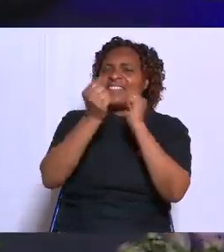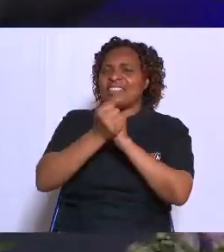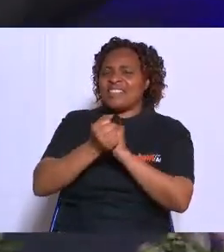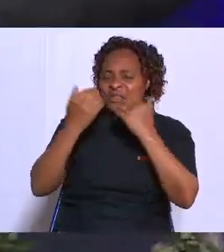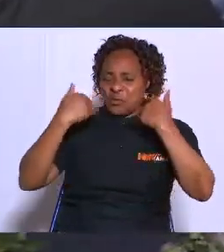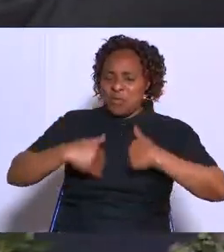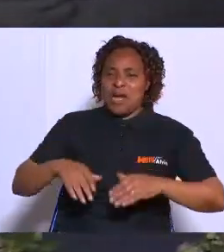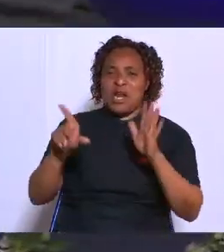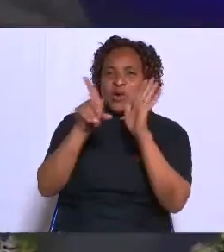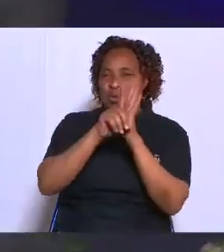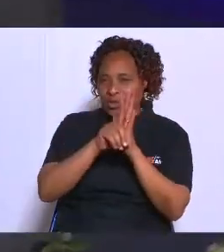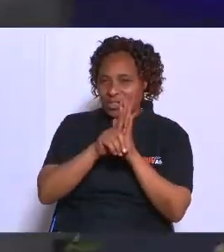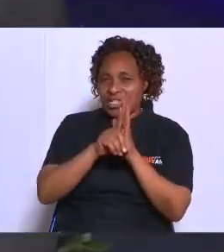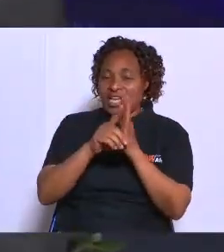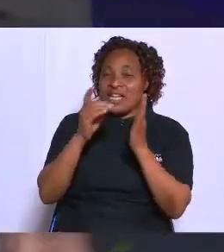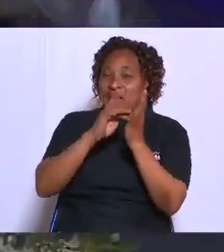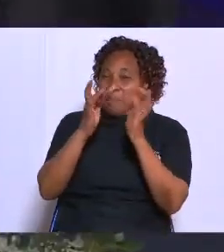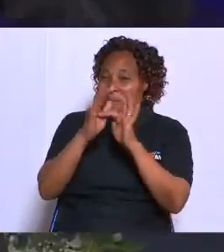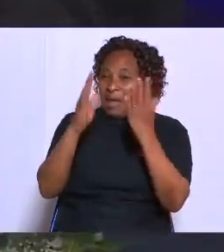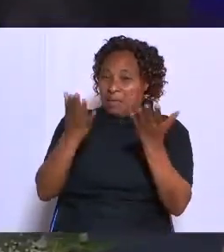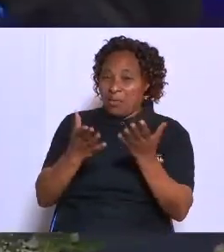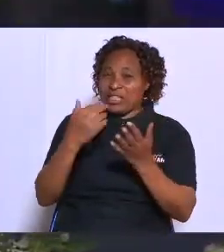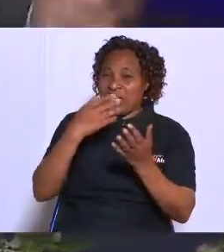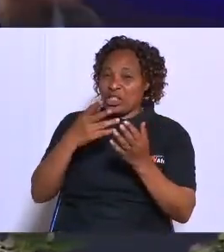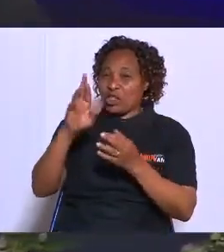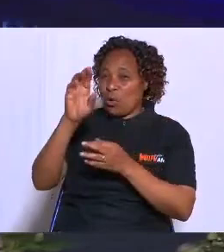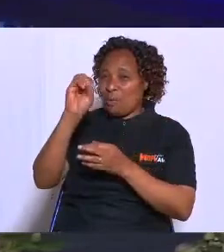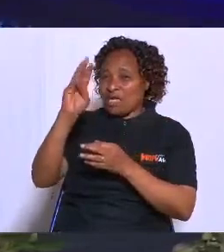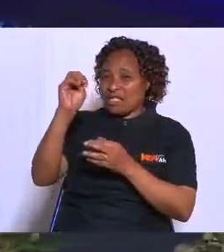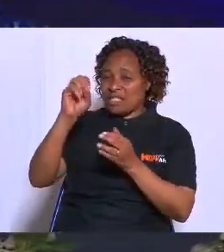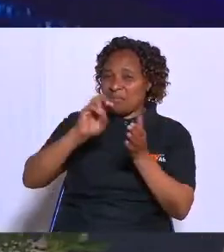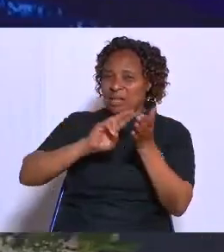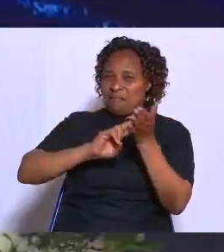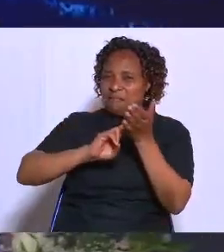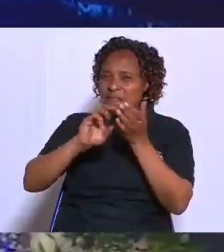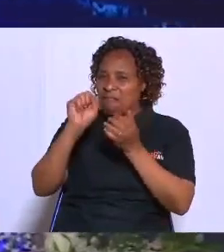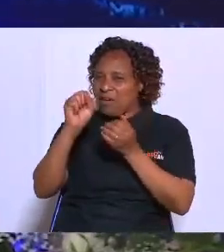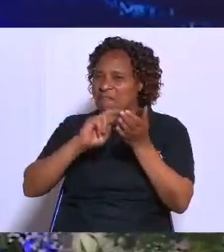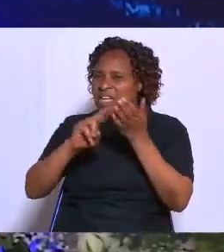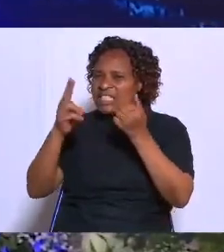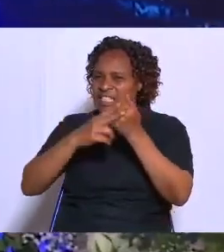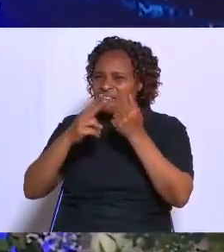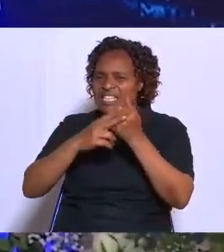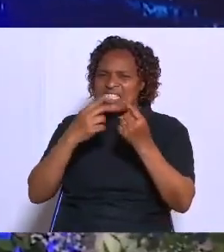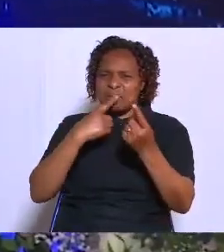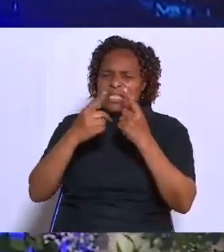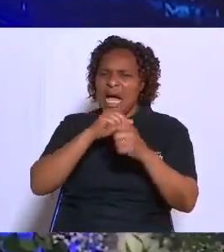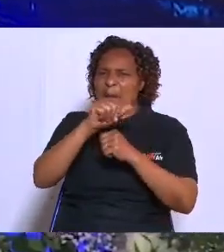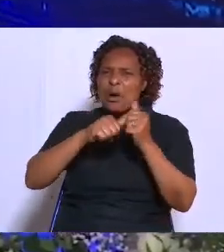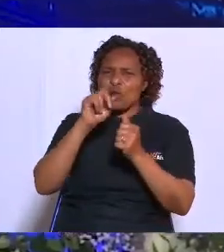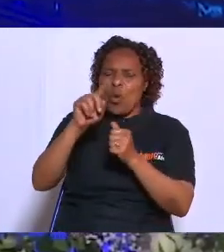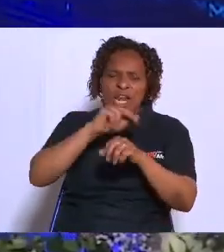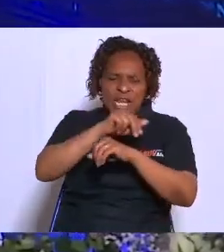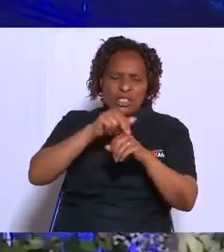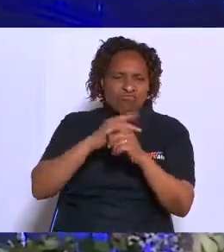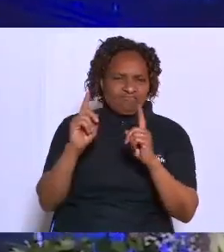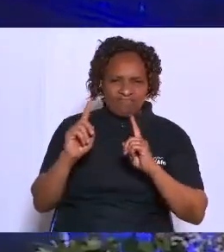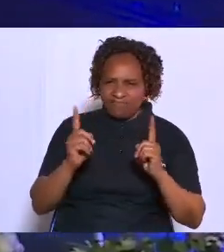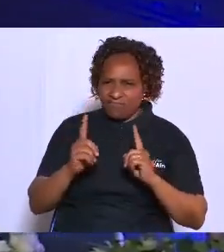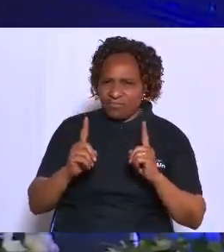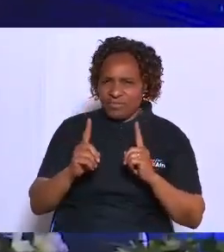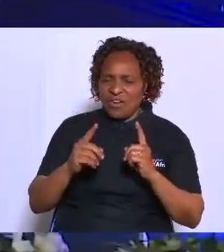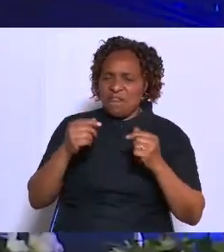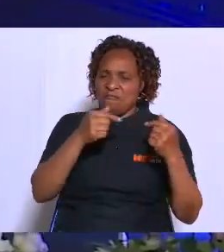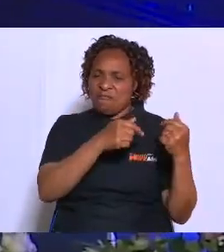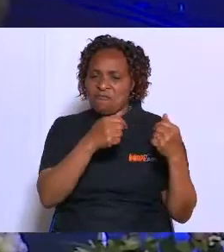so when the Bible says in Daniel 7 25 he'll think to change times and laws it's not speaking about one nation following